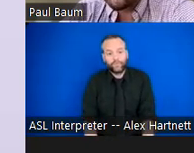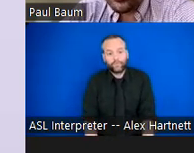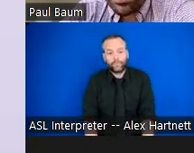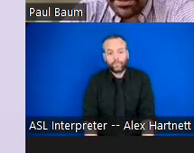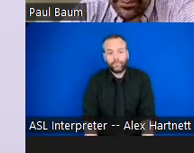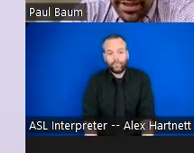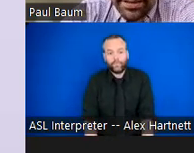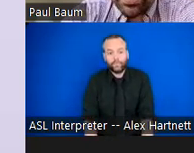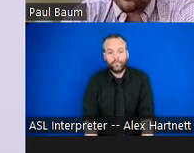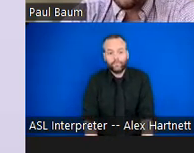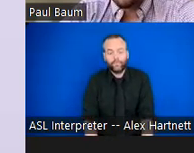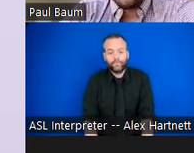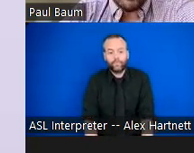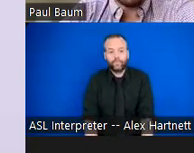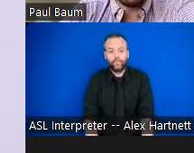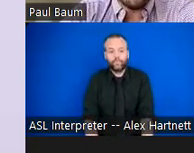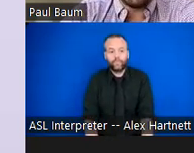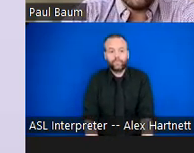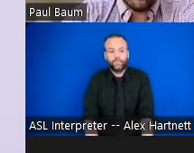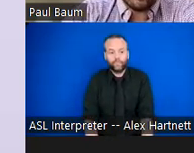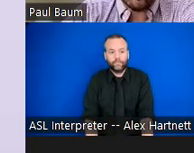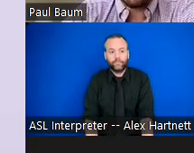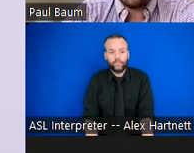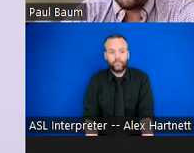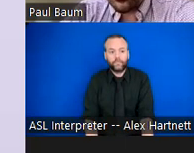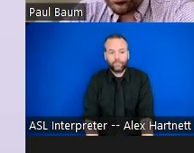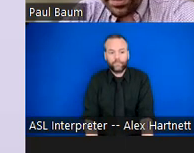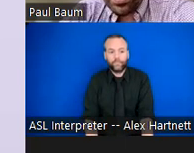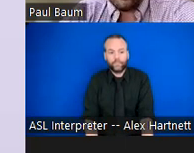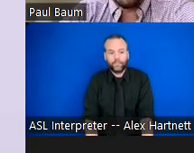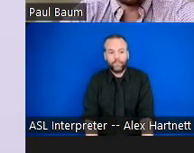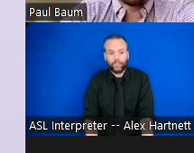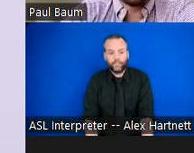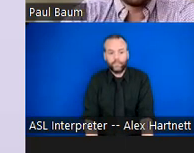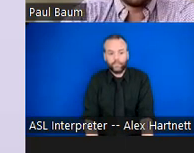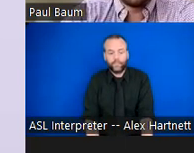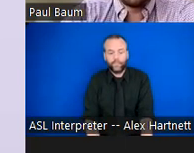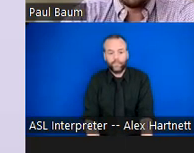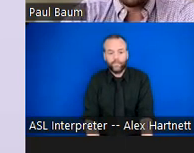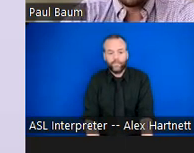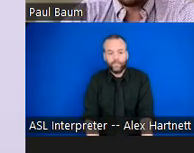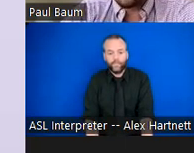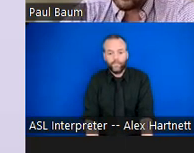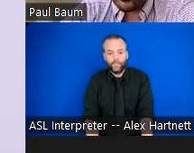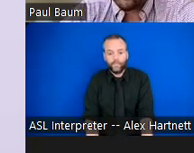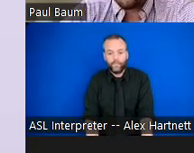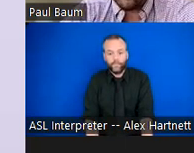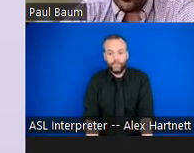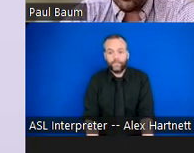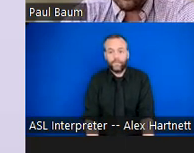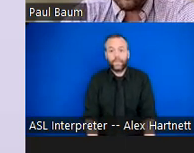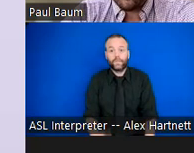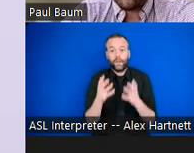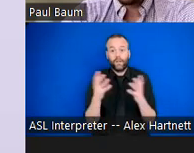is LGBTQ plus and who may also be struggling with suicidality. Got a lot of intersectionality